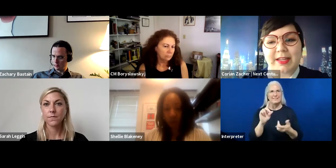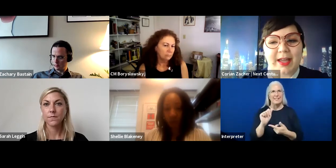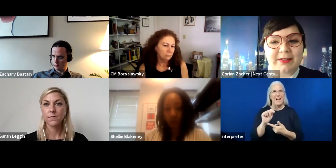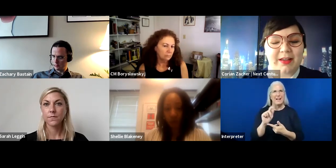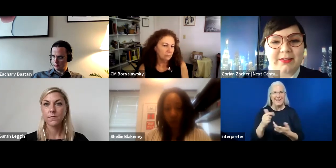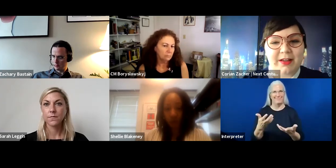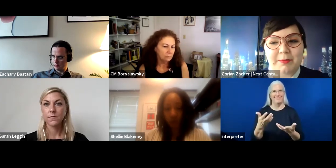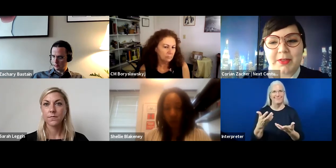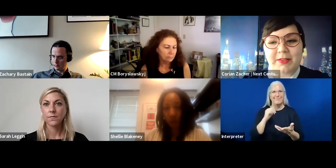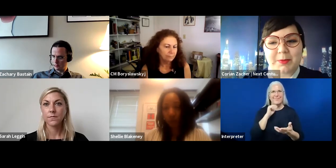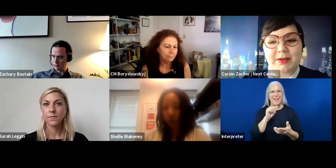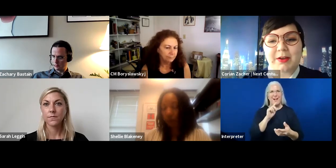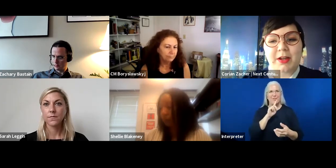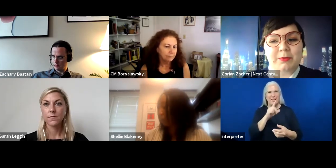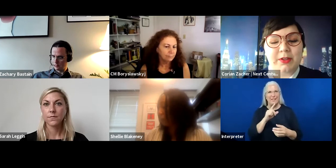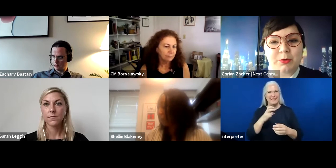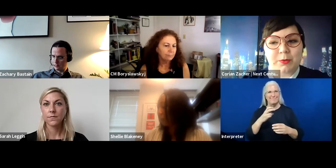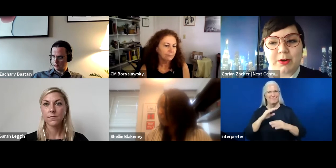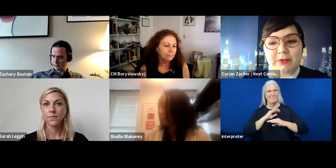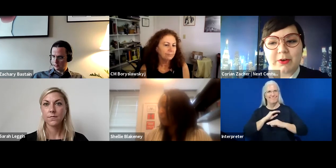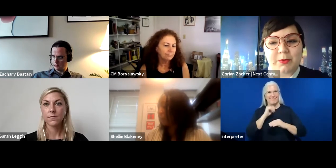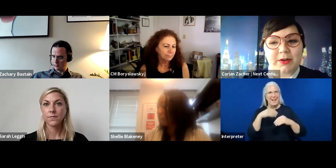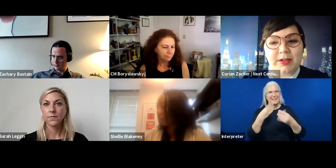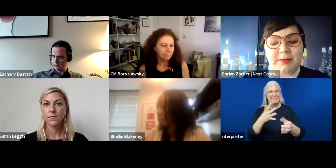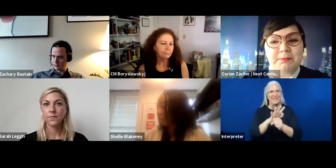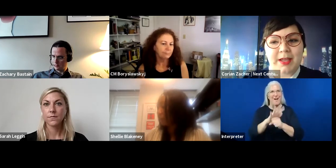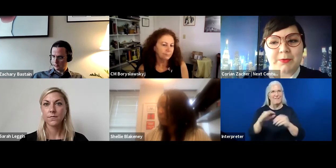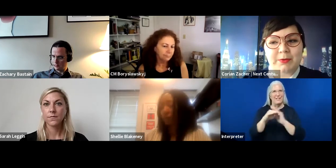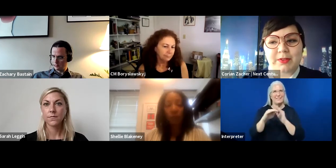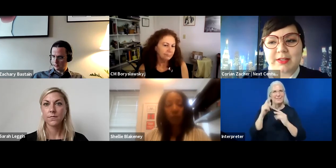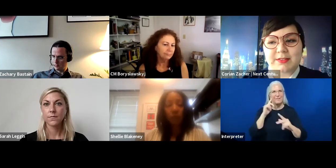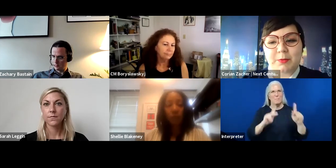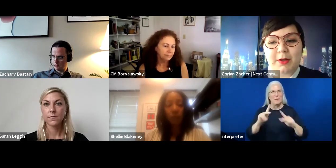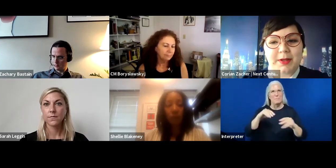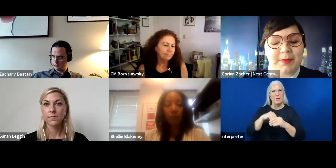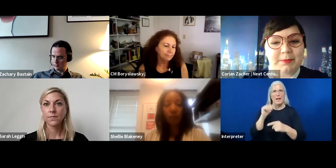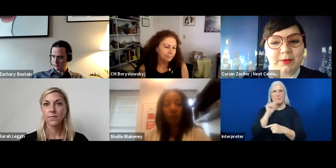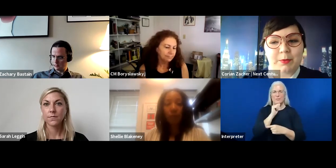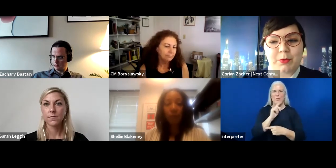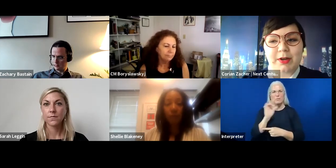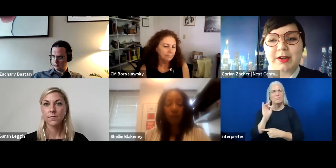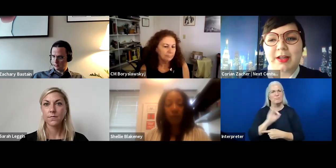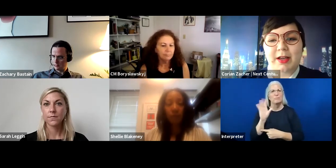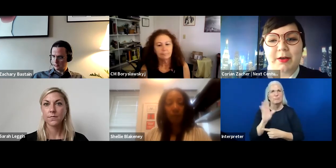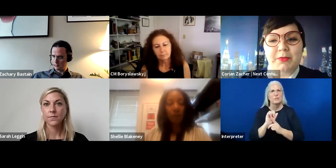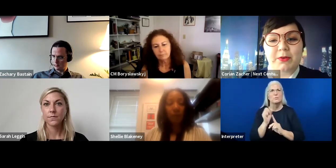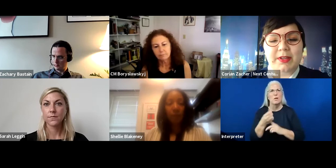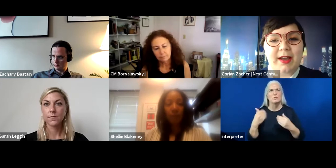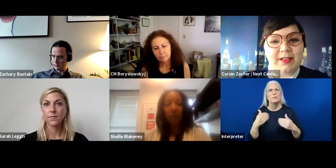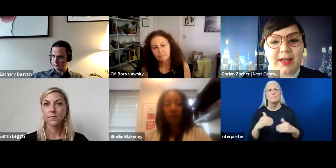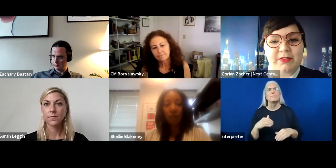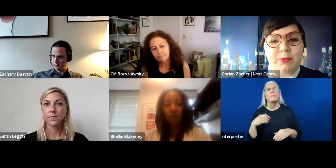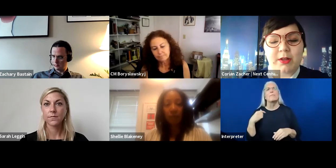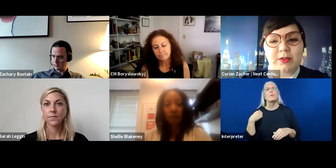are lacking access. And that's been a really core part of our work. In May, we released a broadband mapping report that